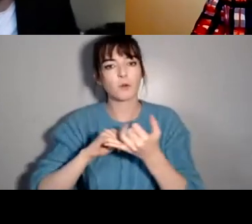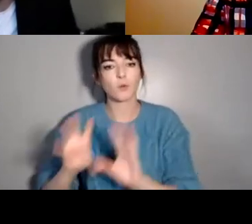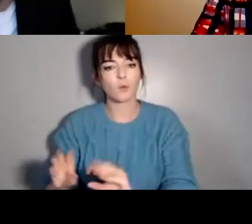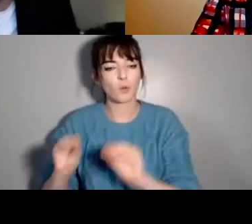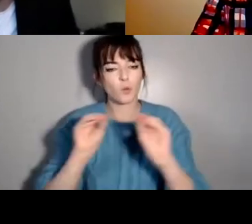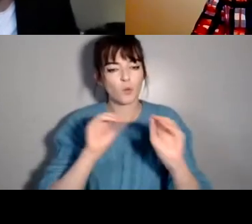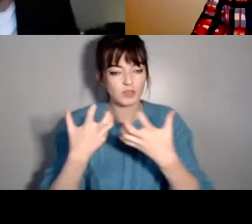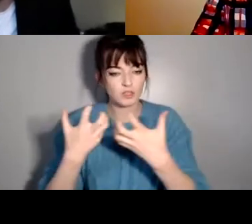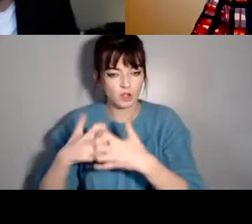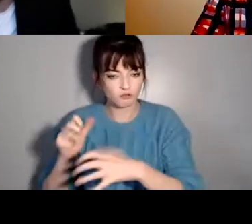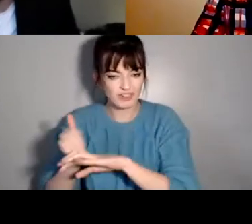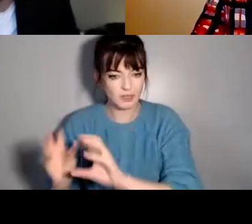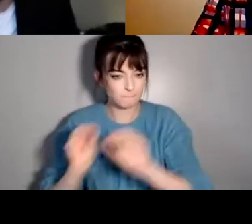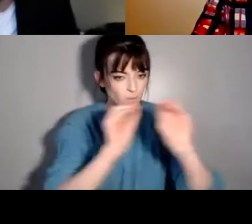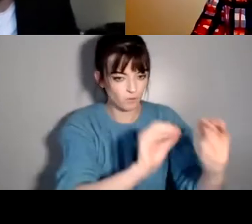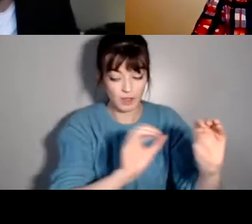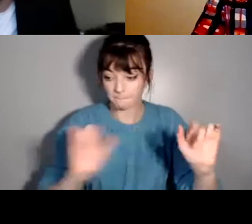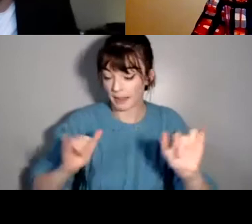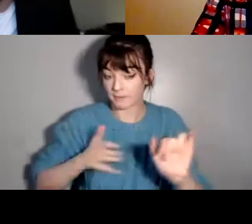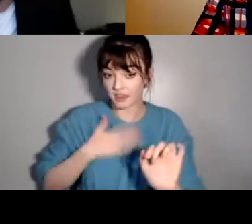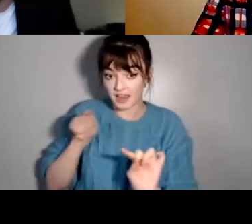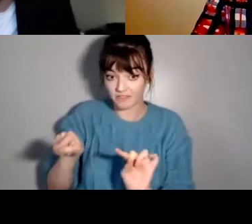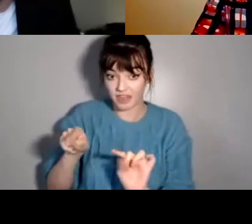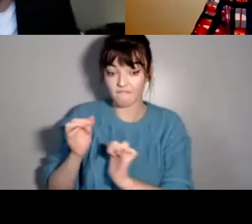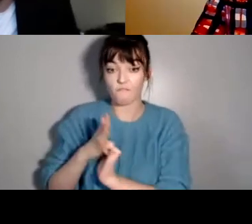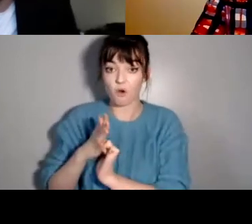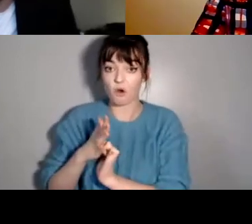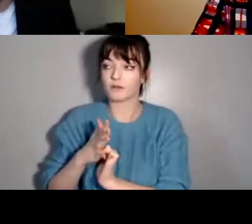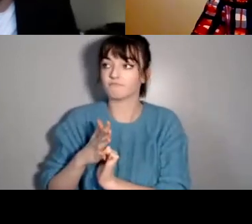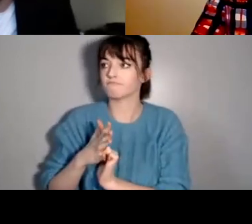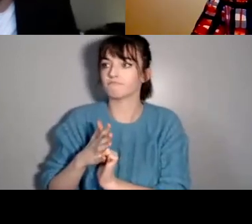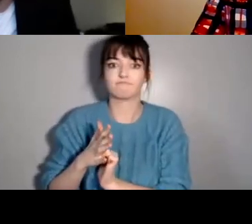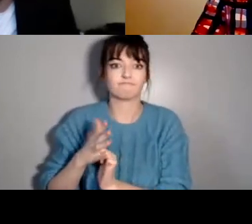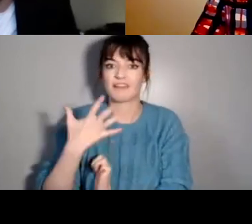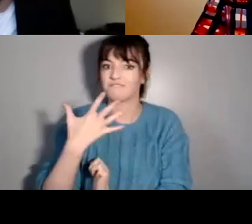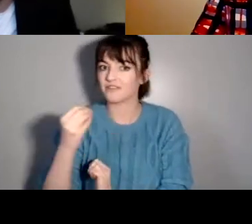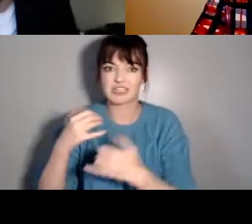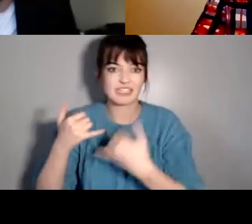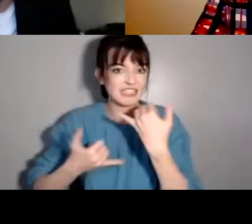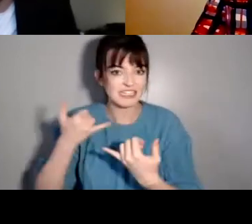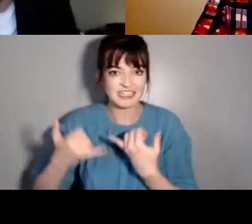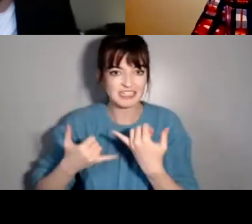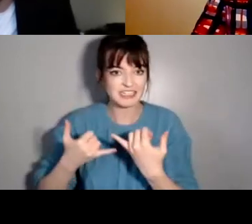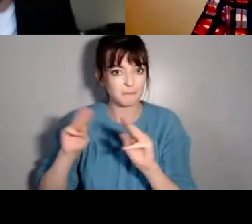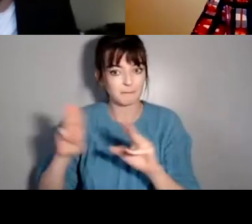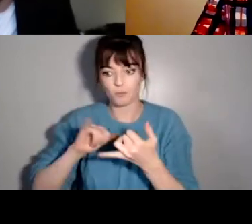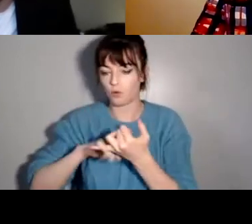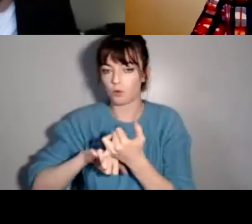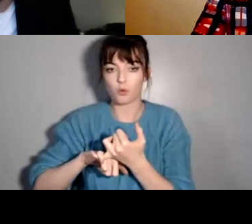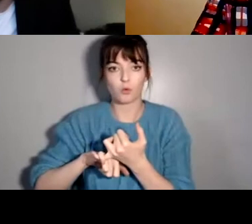congregated sites may have lived there for, we had people that had lived there for 50 years. These were people that had maybe gone into